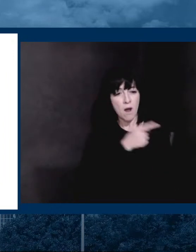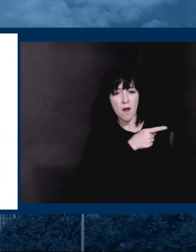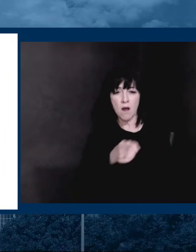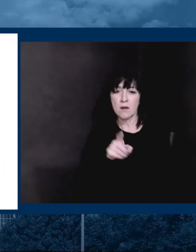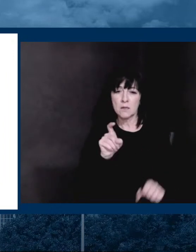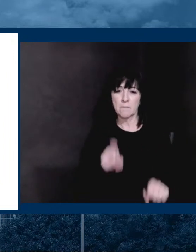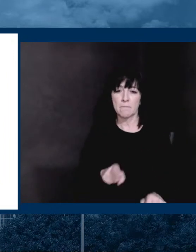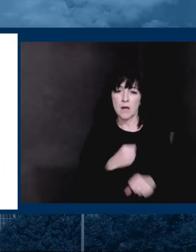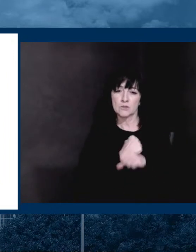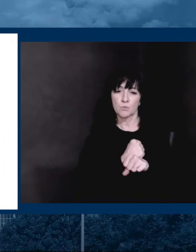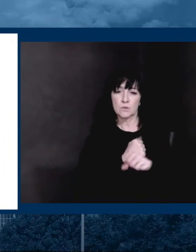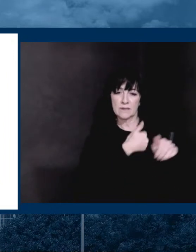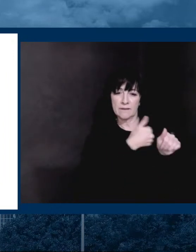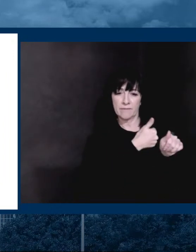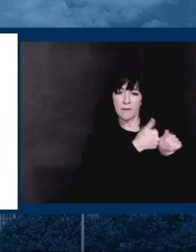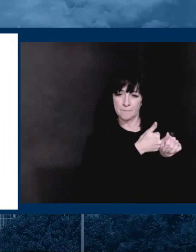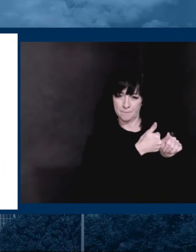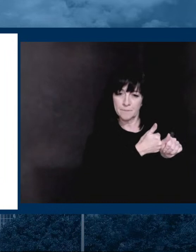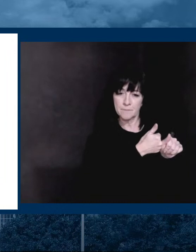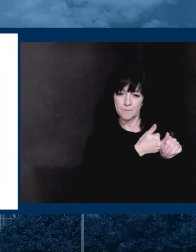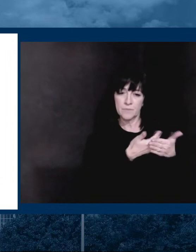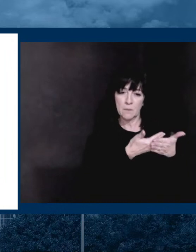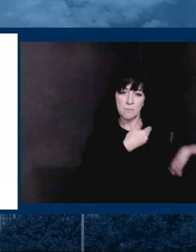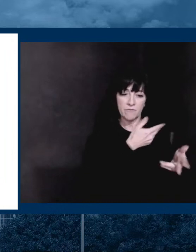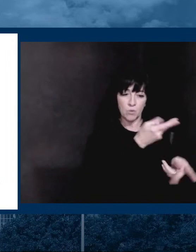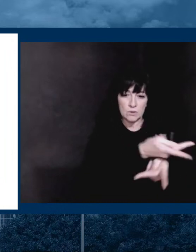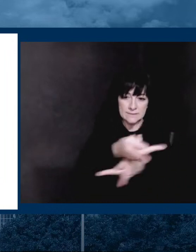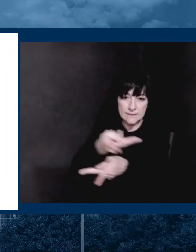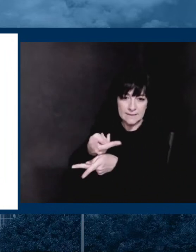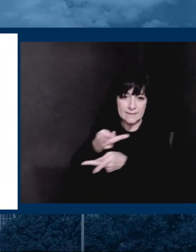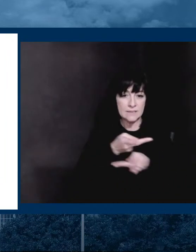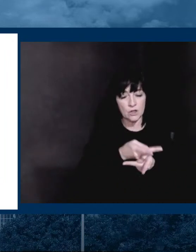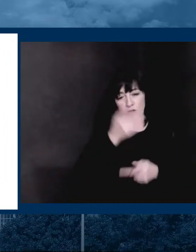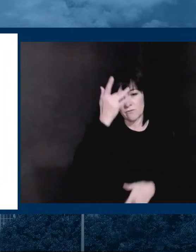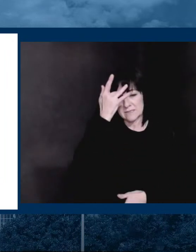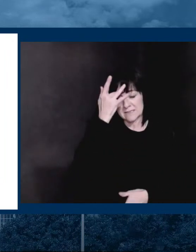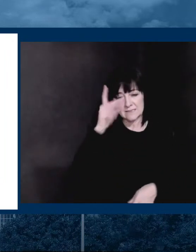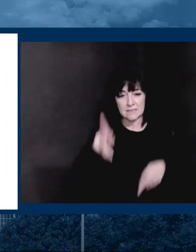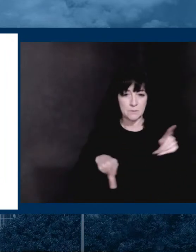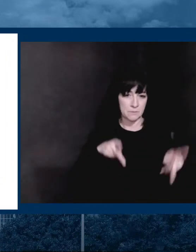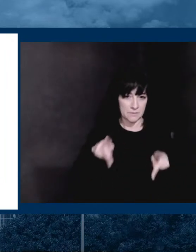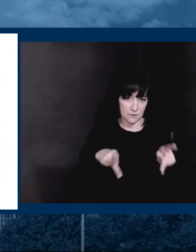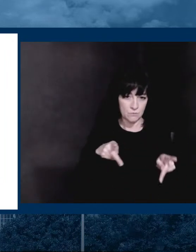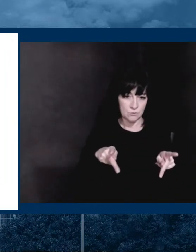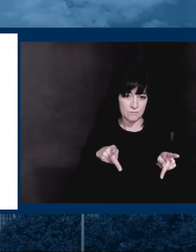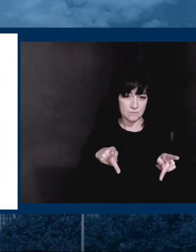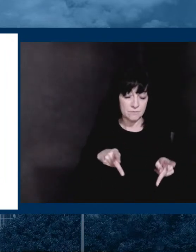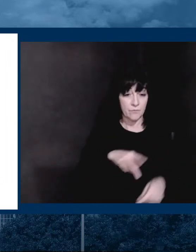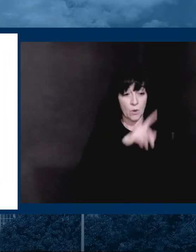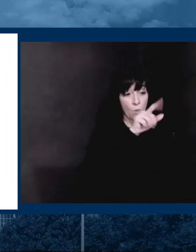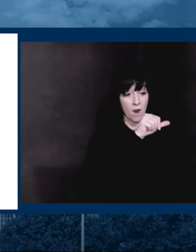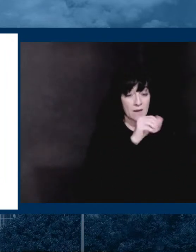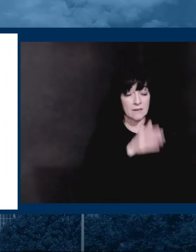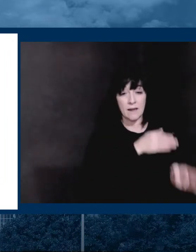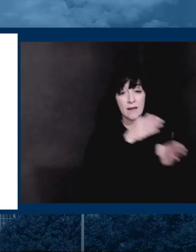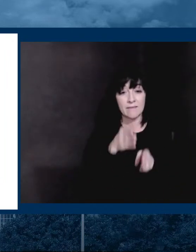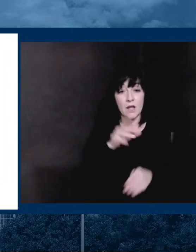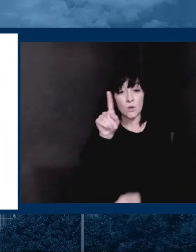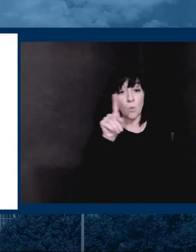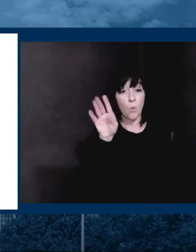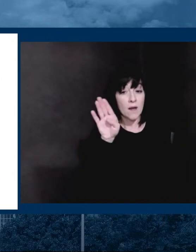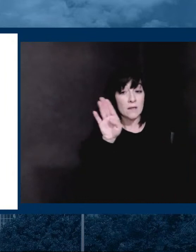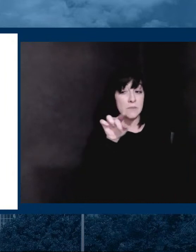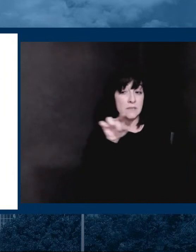1B. I know those that are in 1B, particularly folks a little bit older than me and